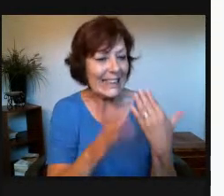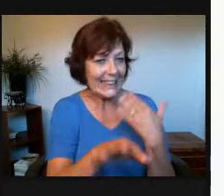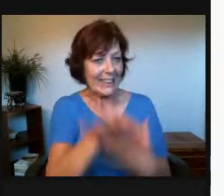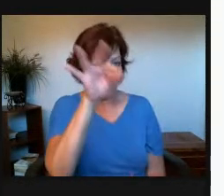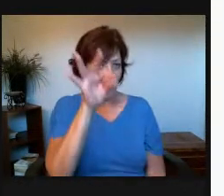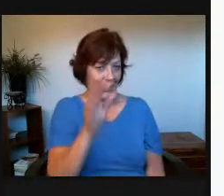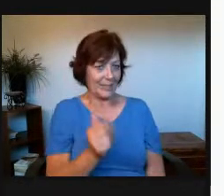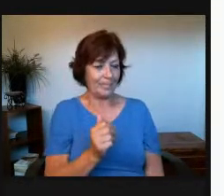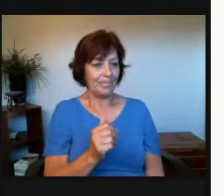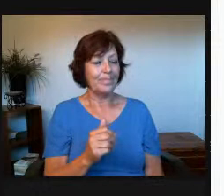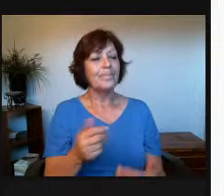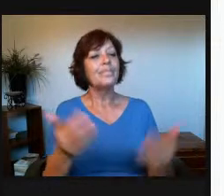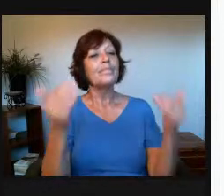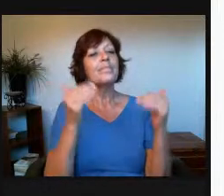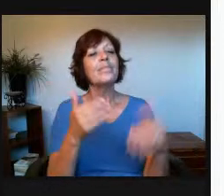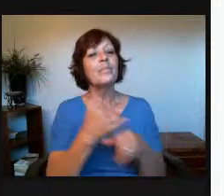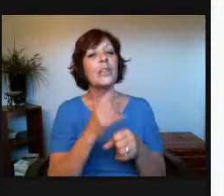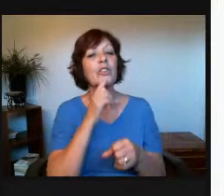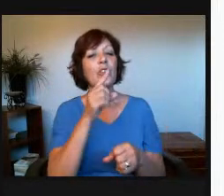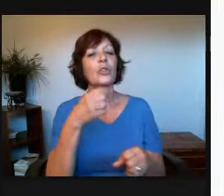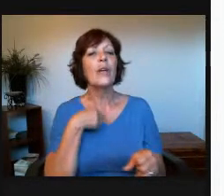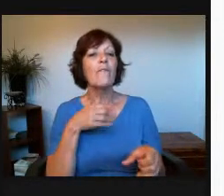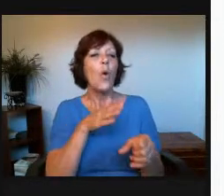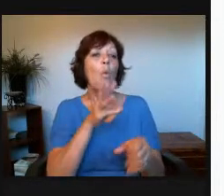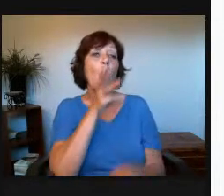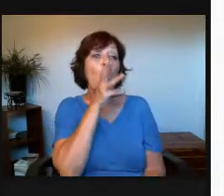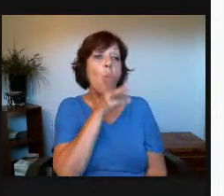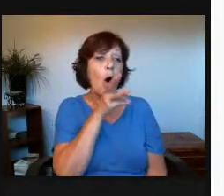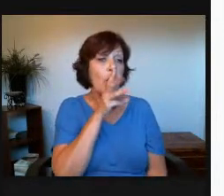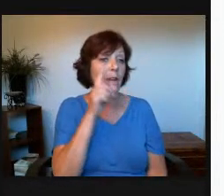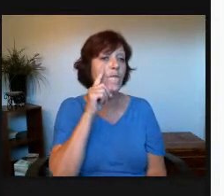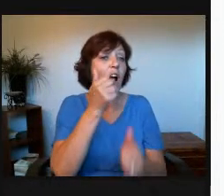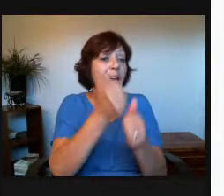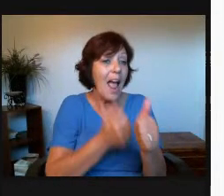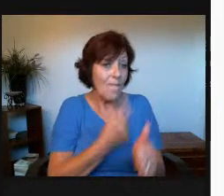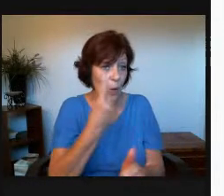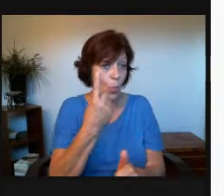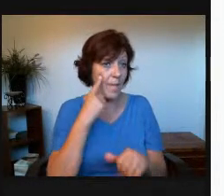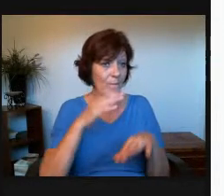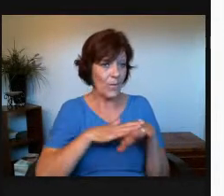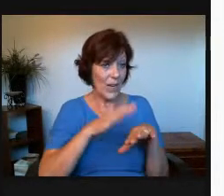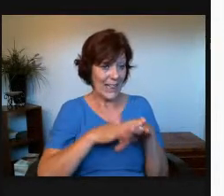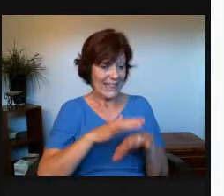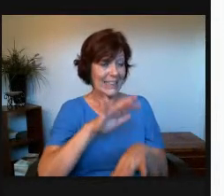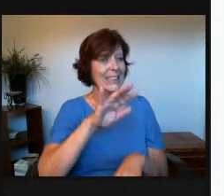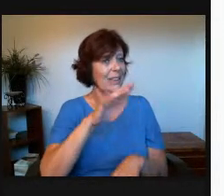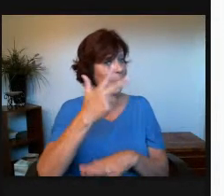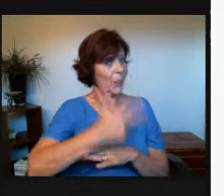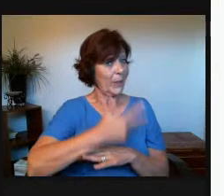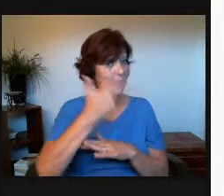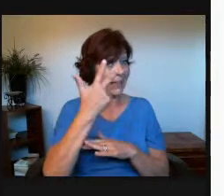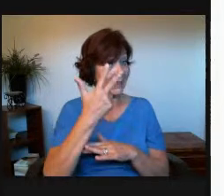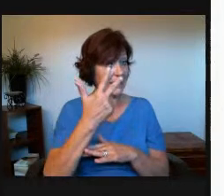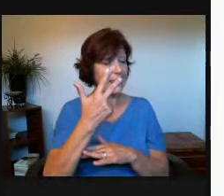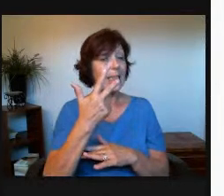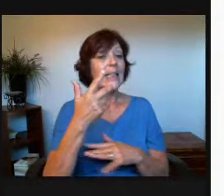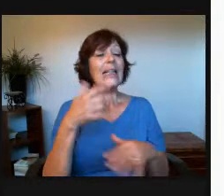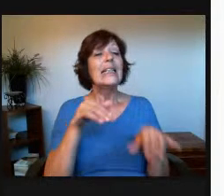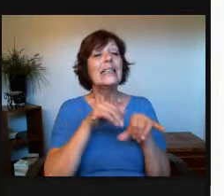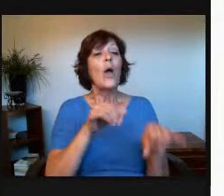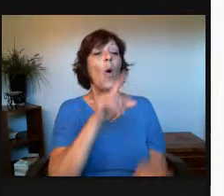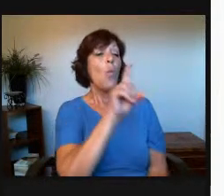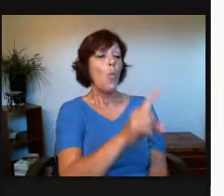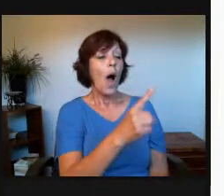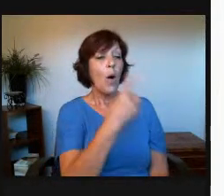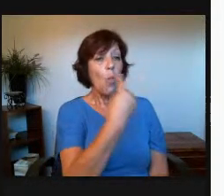accessible. Please make sure that you have water for everyone in the household for at least 72 hours. And the standard is 1 gallon